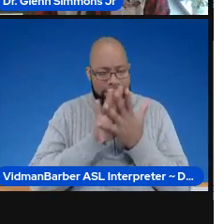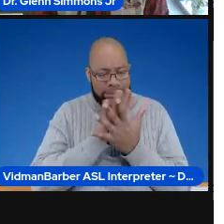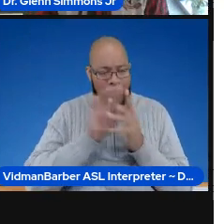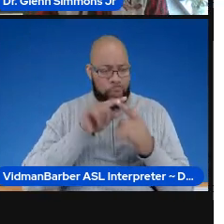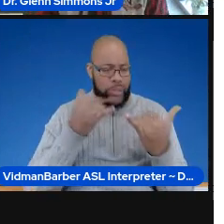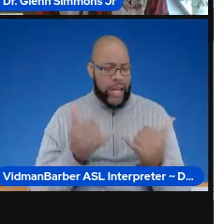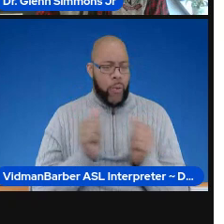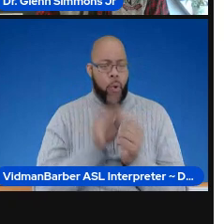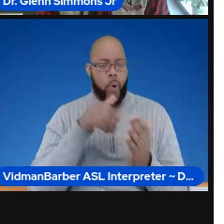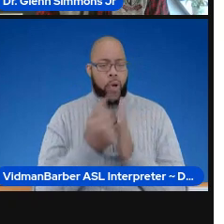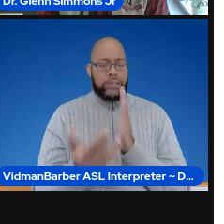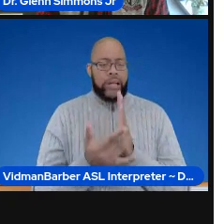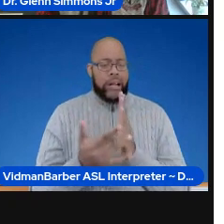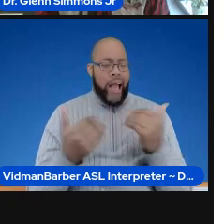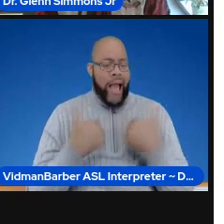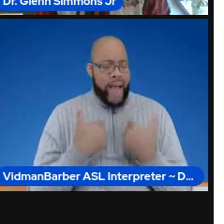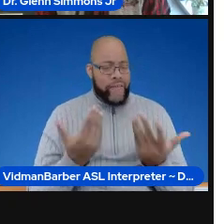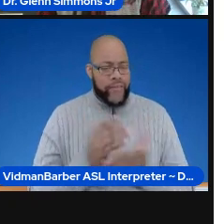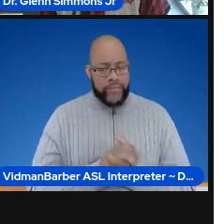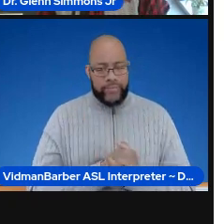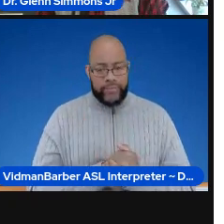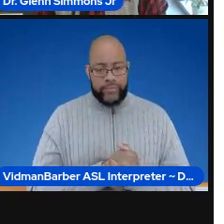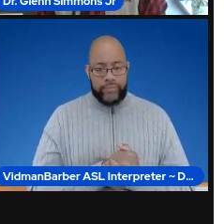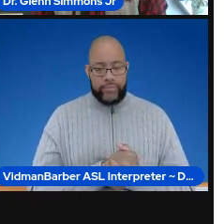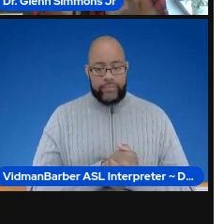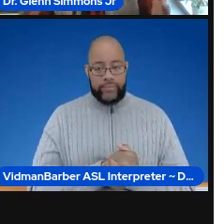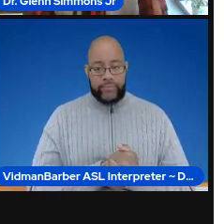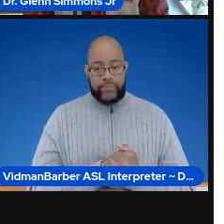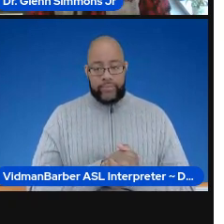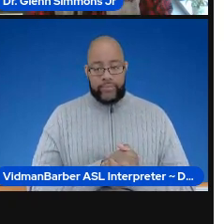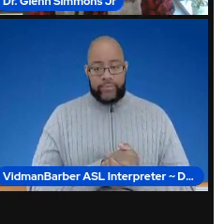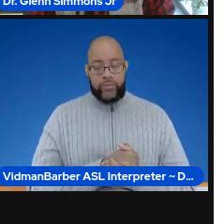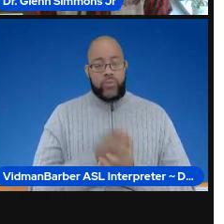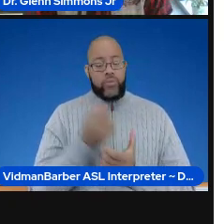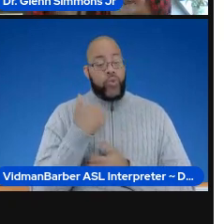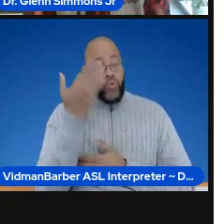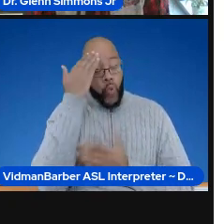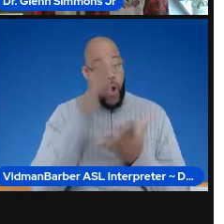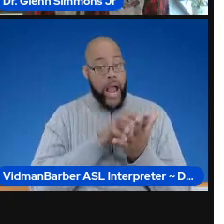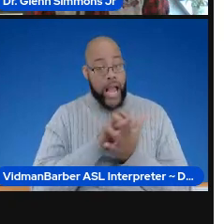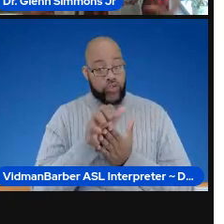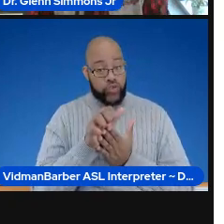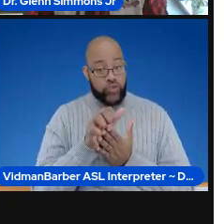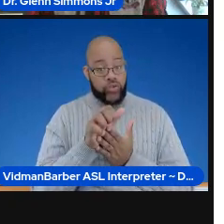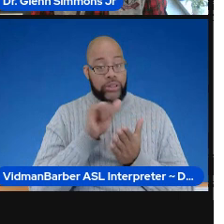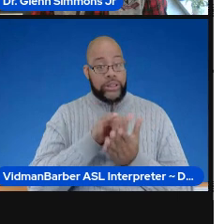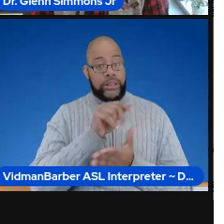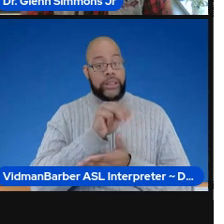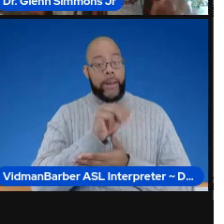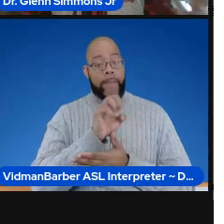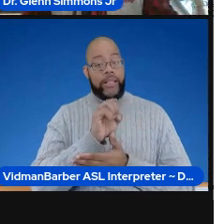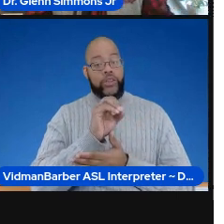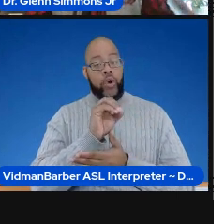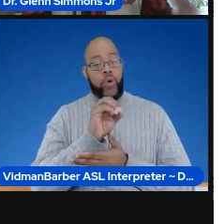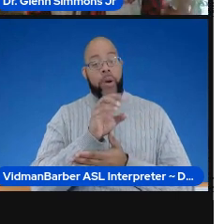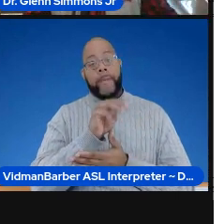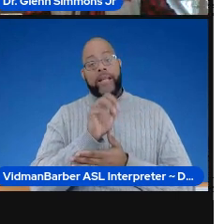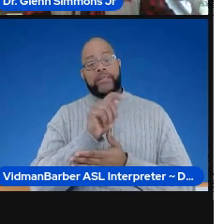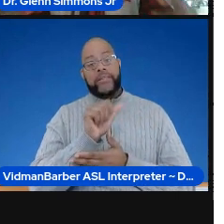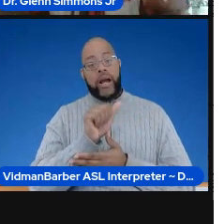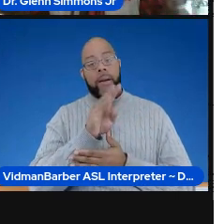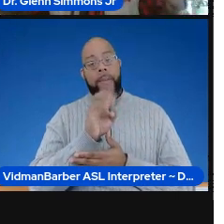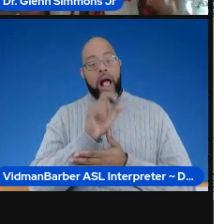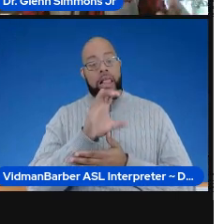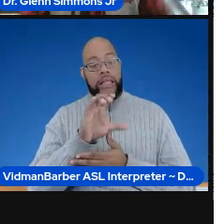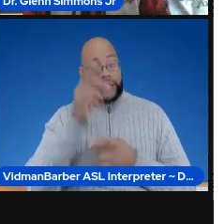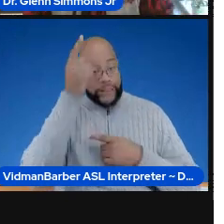with all of the technology we have at our disposal. And so we know cancer is a metabolic disease essentially, and because